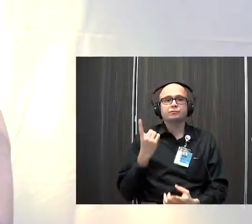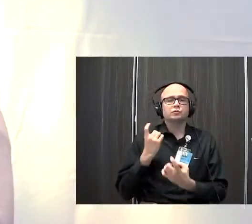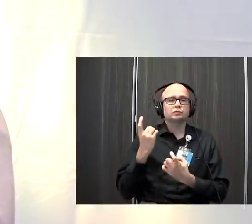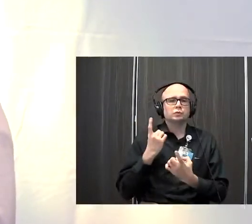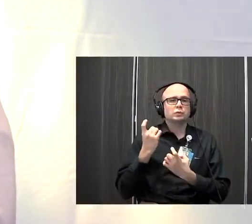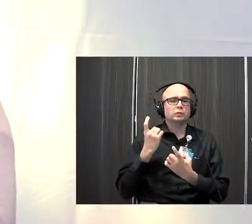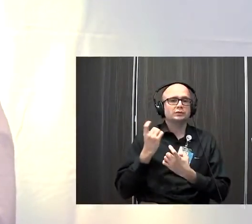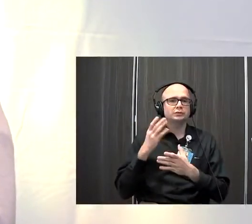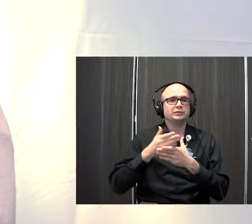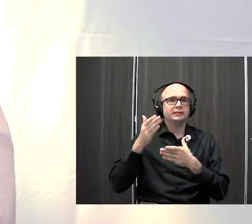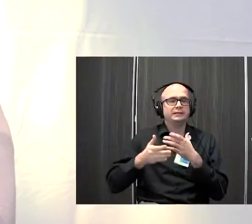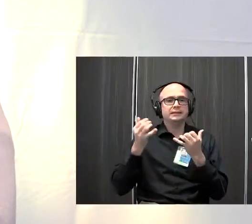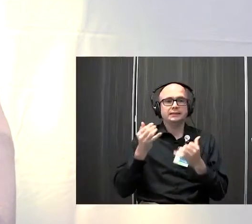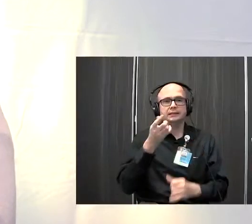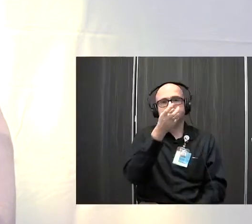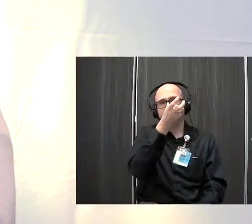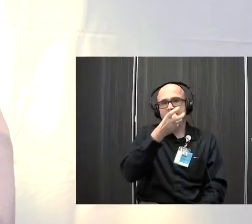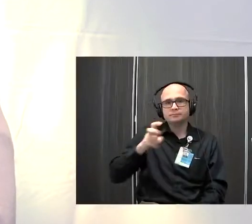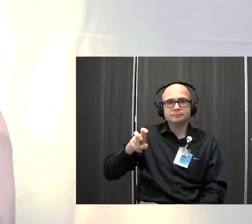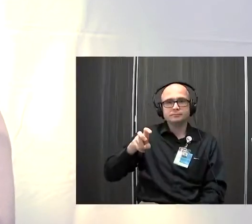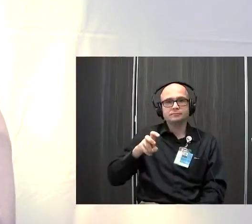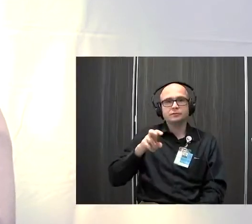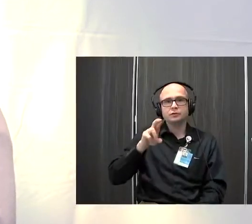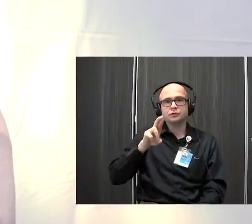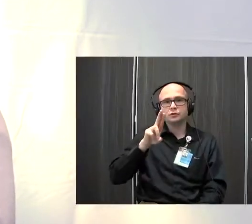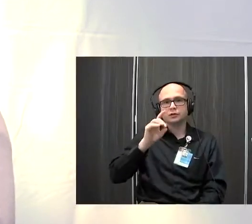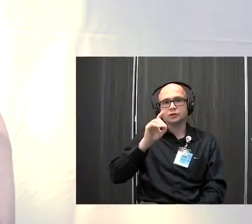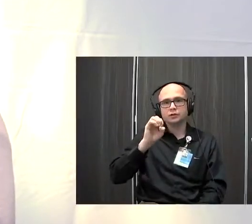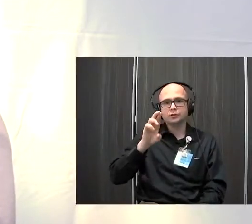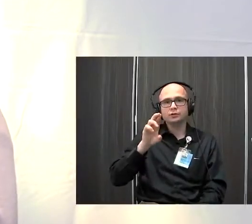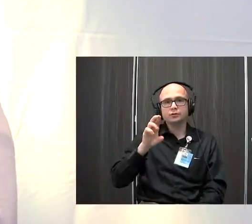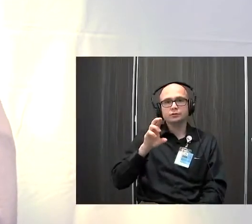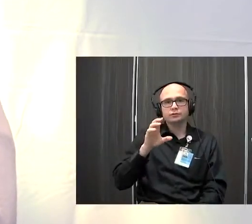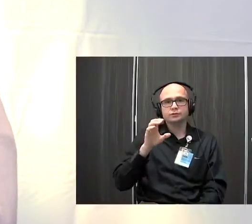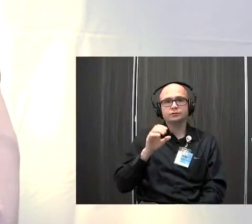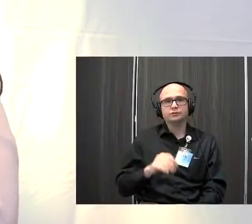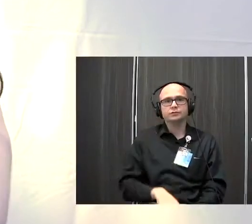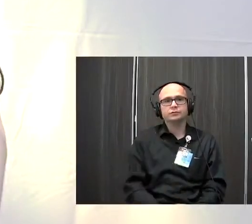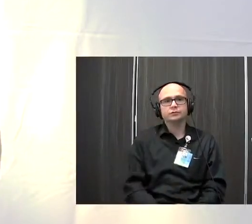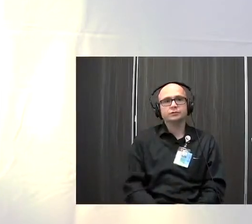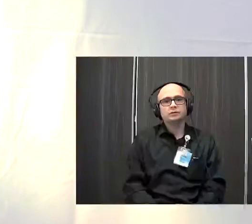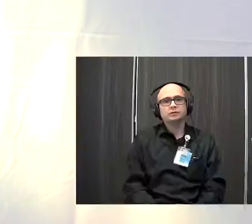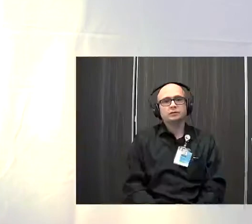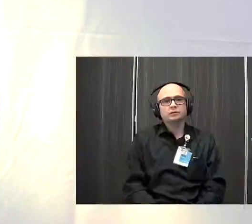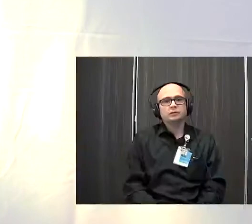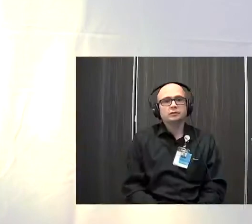the end, and now we will move on to Dr. Malon Rutter, who is one of our endocrinologists.